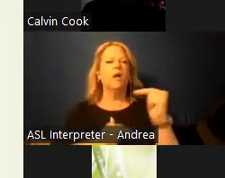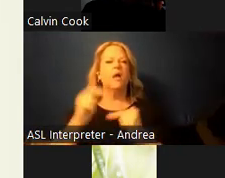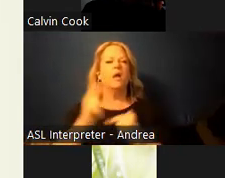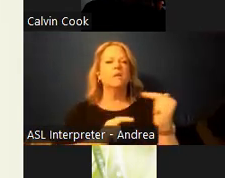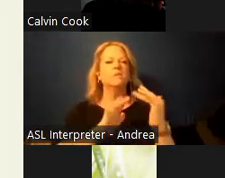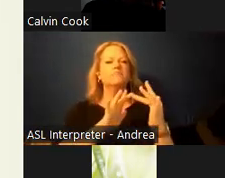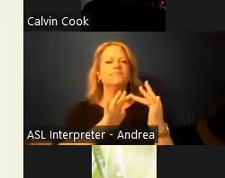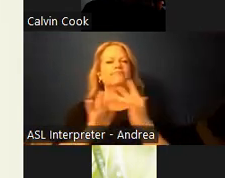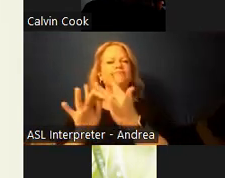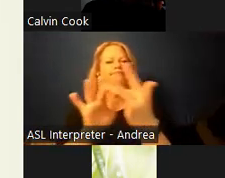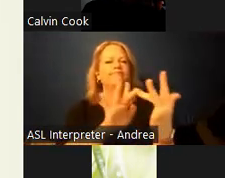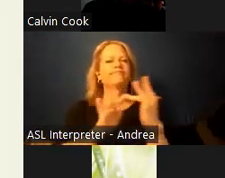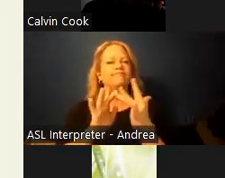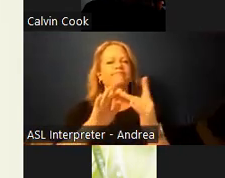people.